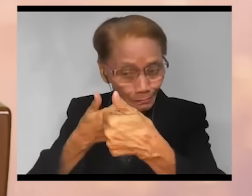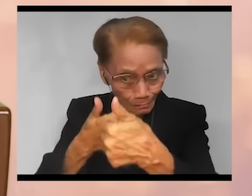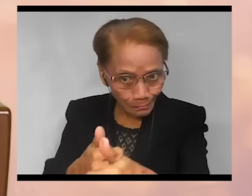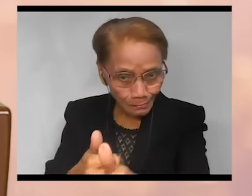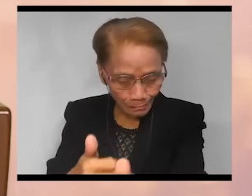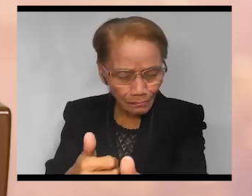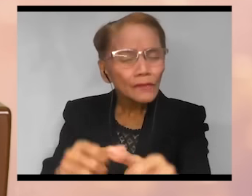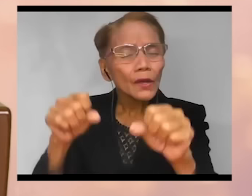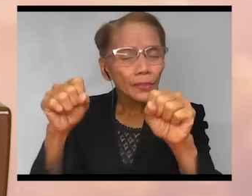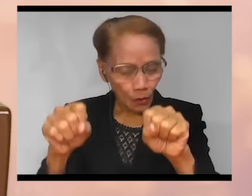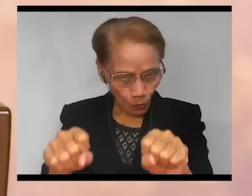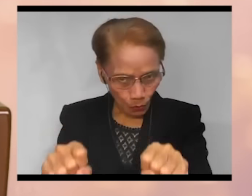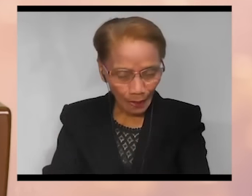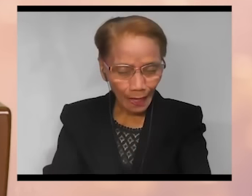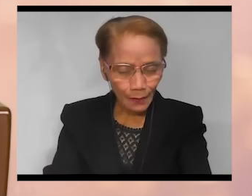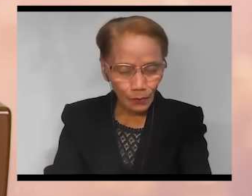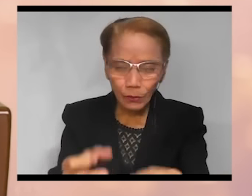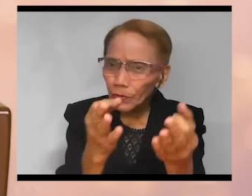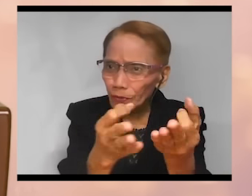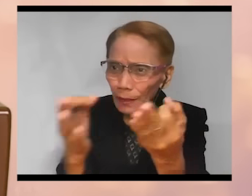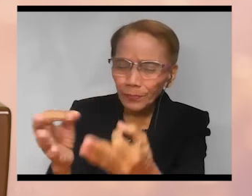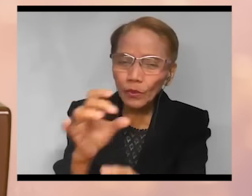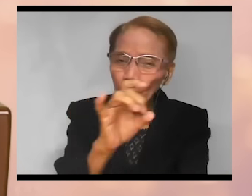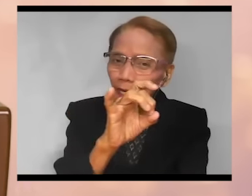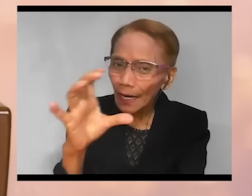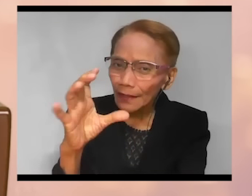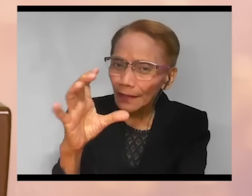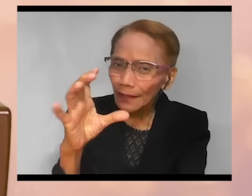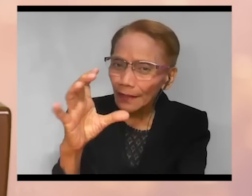They were able to feed the 100